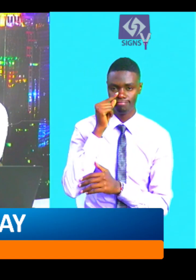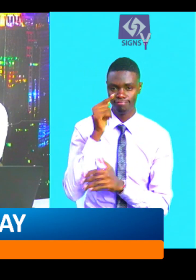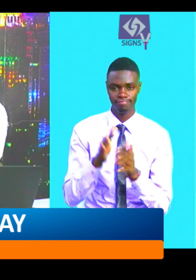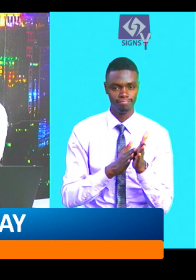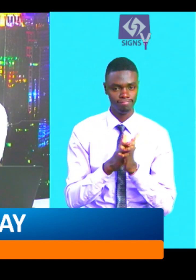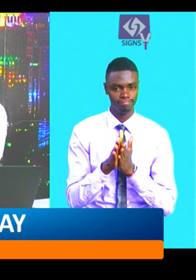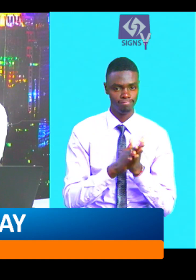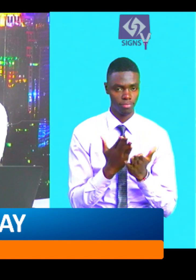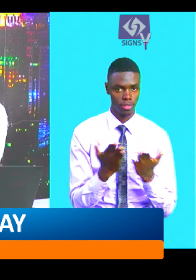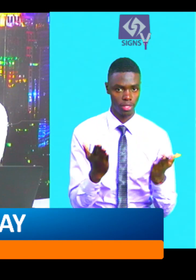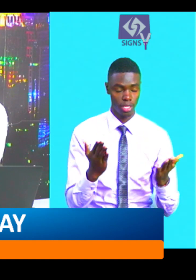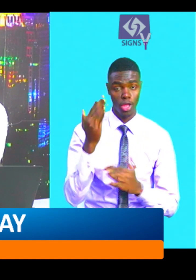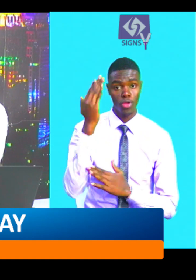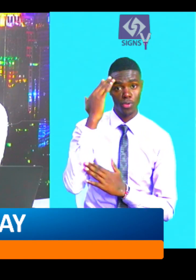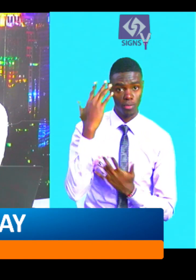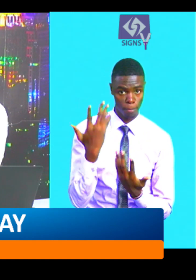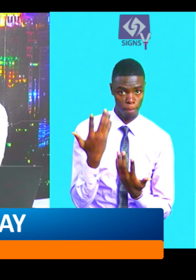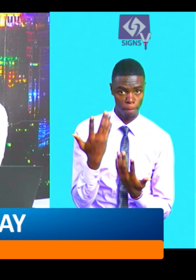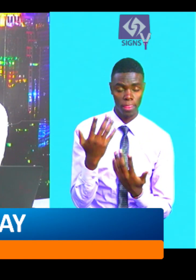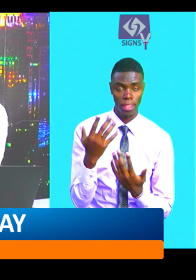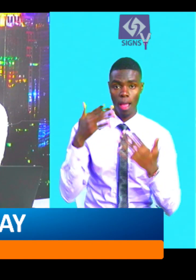Congo spills over to Uganda.